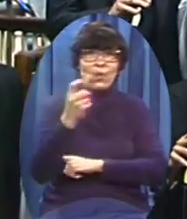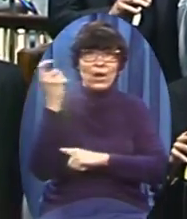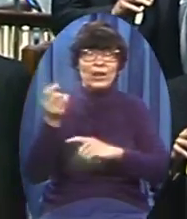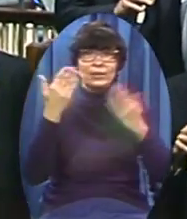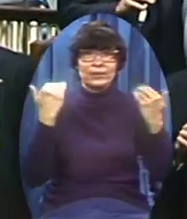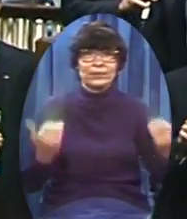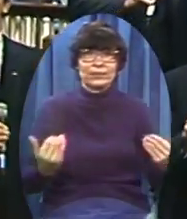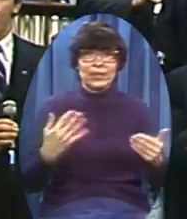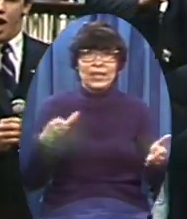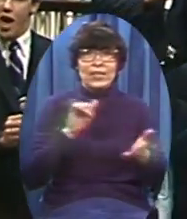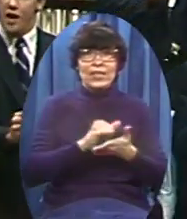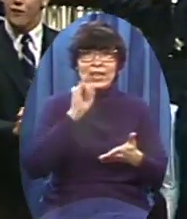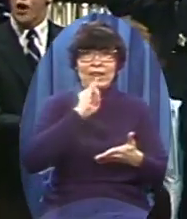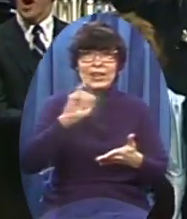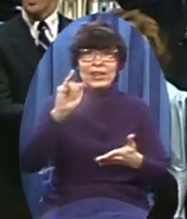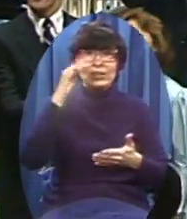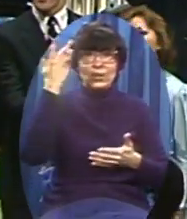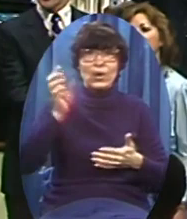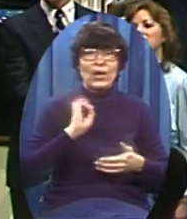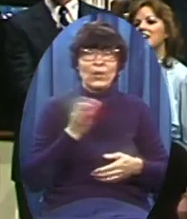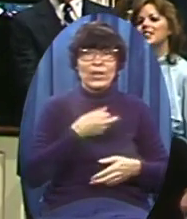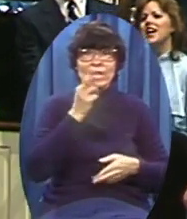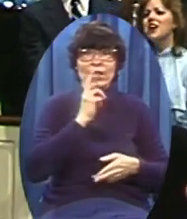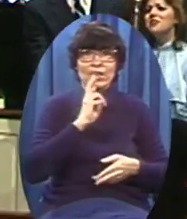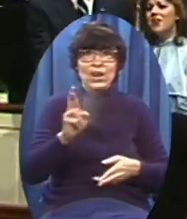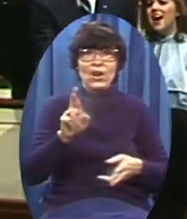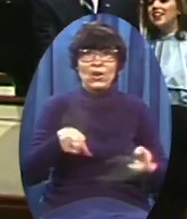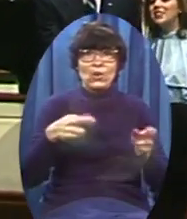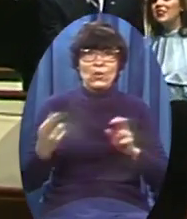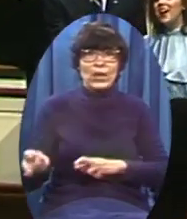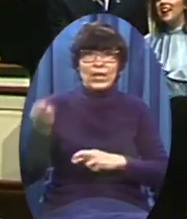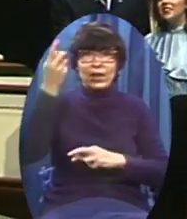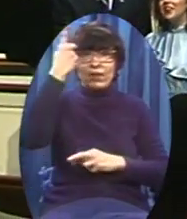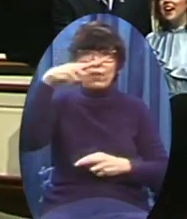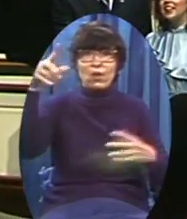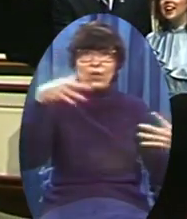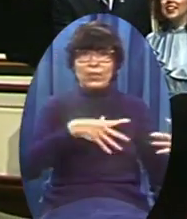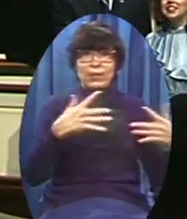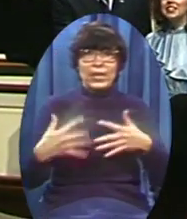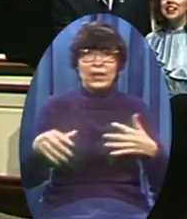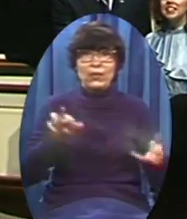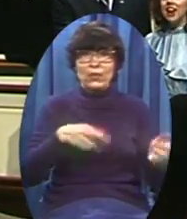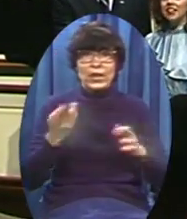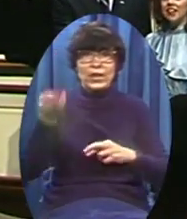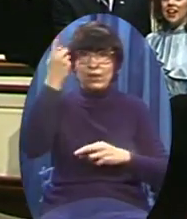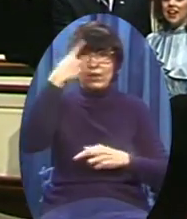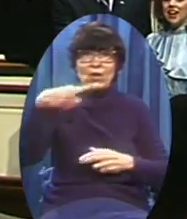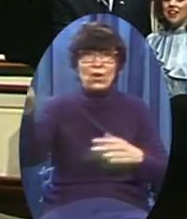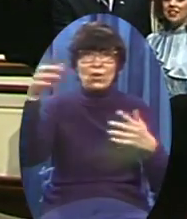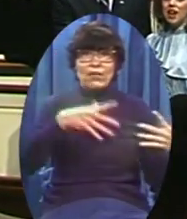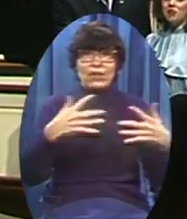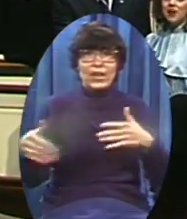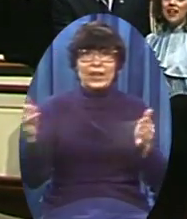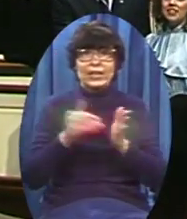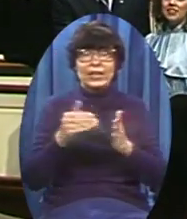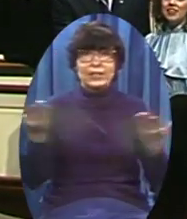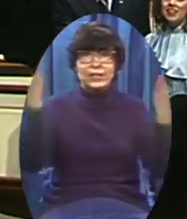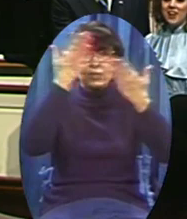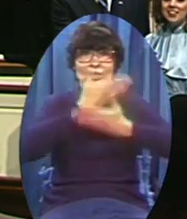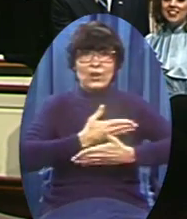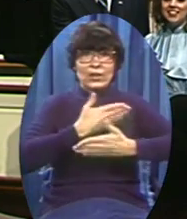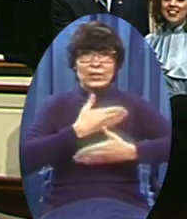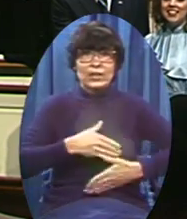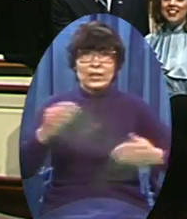won. That's why we're ready for the battle, ready for the fight against the darkness. By